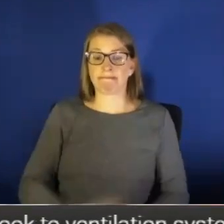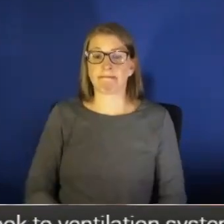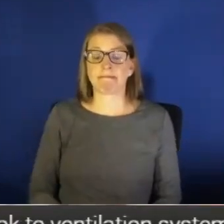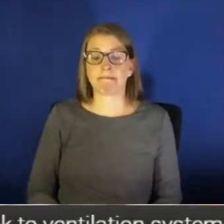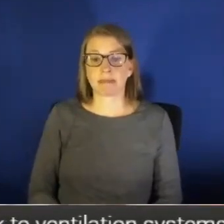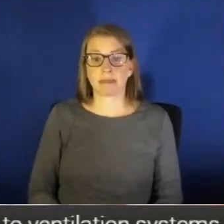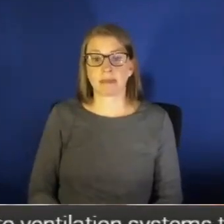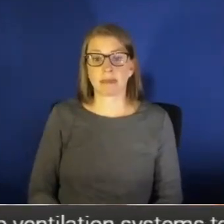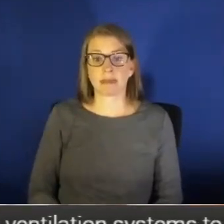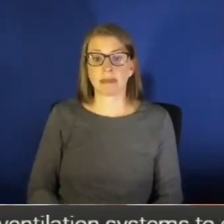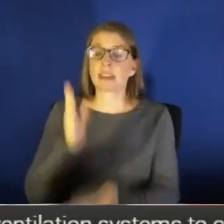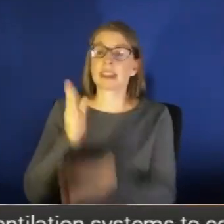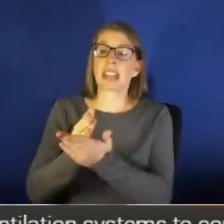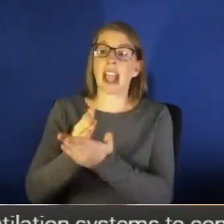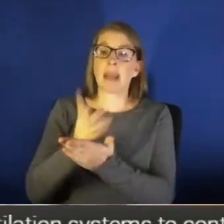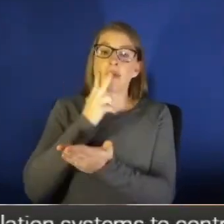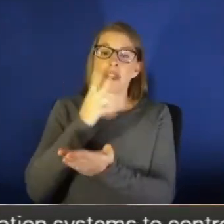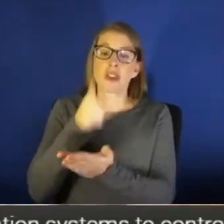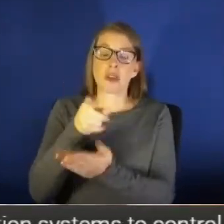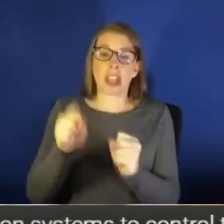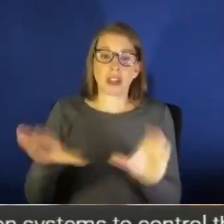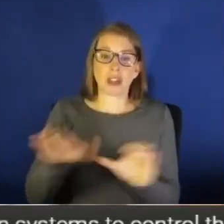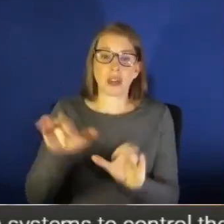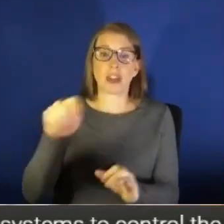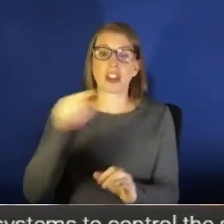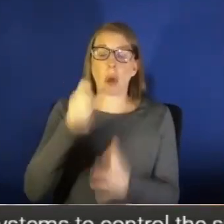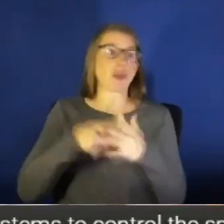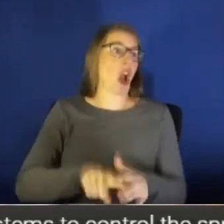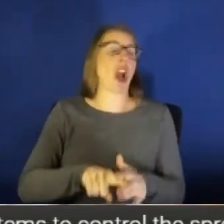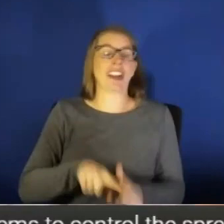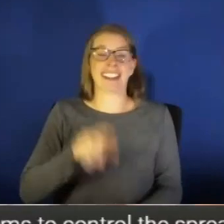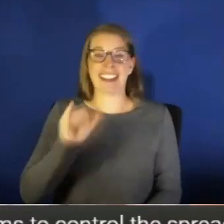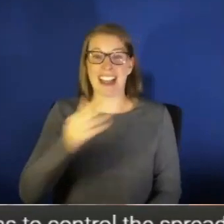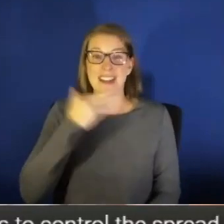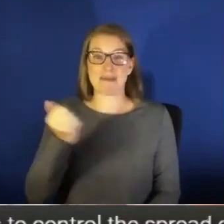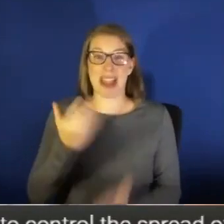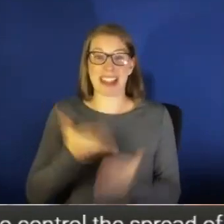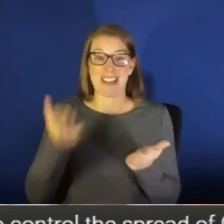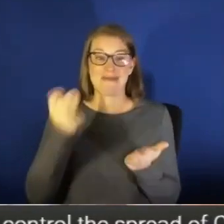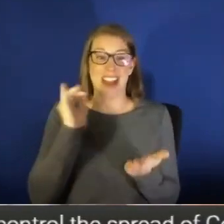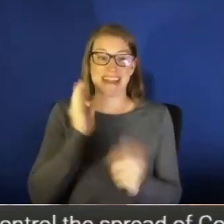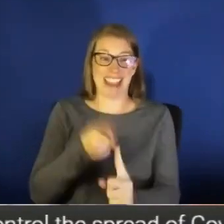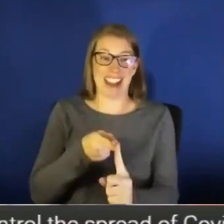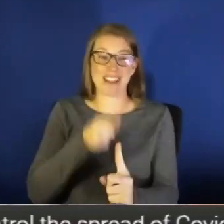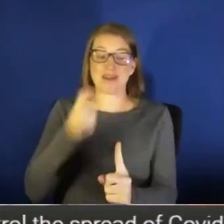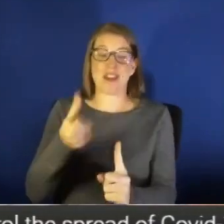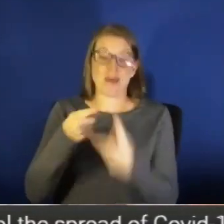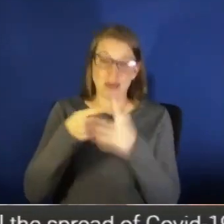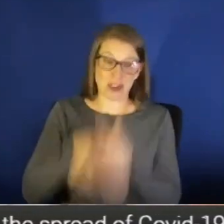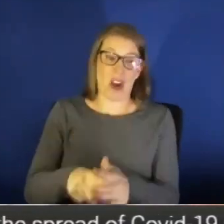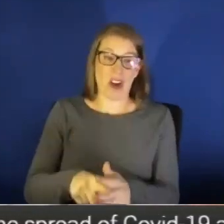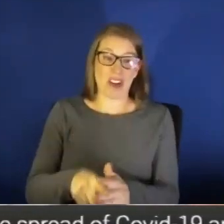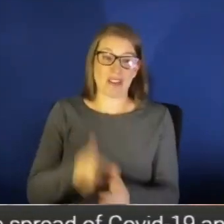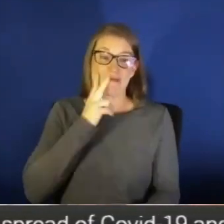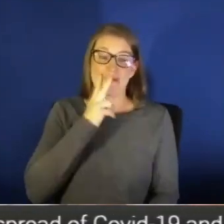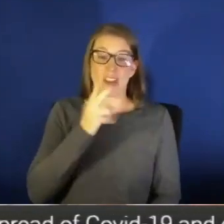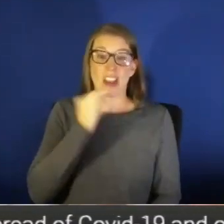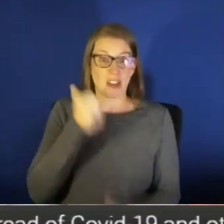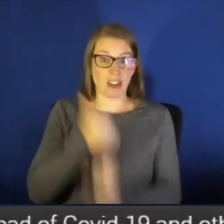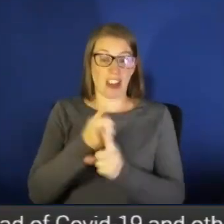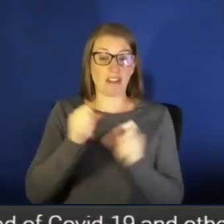Stop smoking. You can do it, and don't even start. That's your best thing right there. Don't even start, but you can do it. If you put your mind to it, you can do